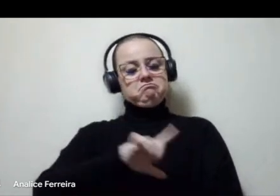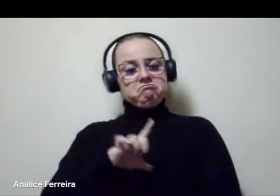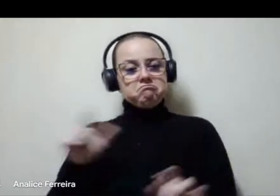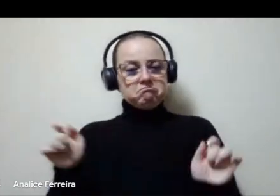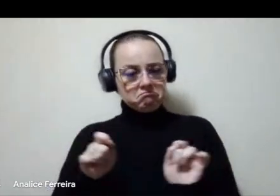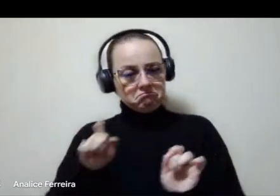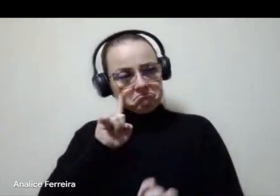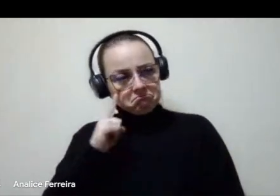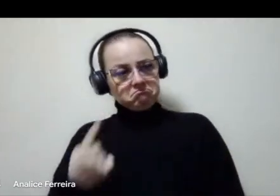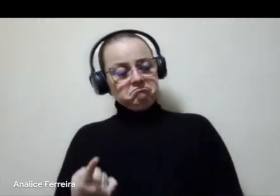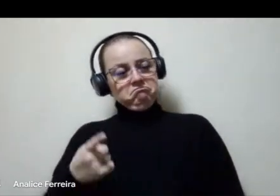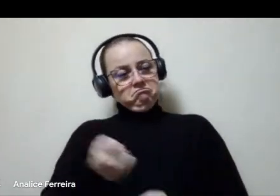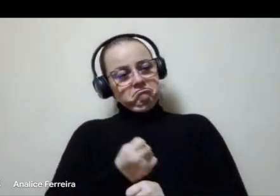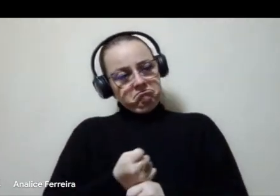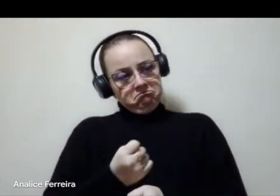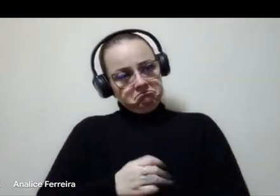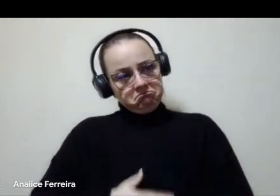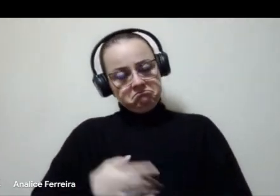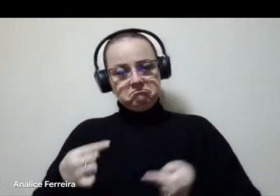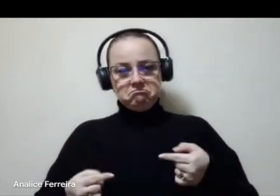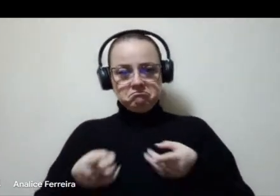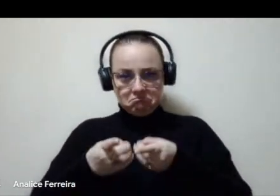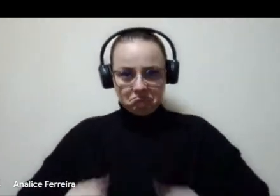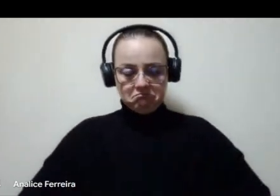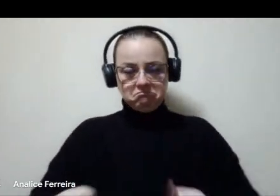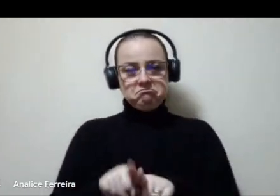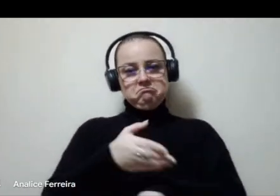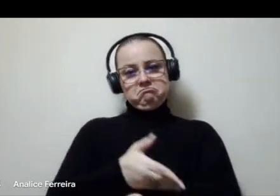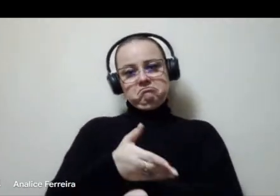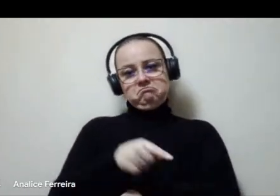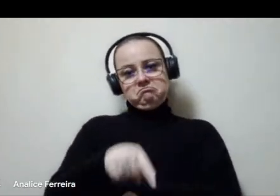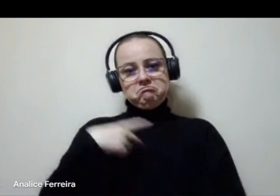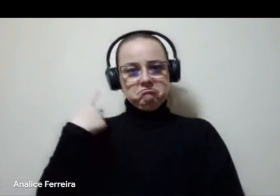the way more democratic and participative possible this policy.